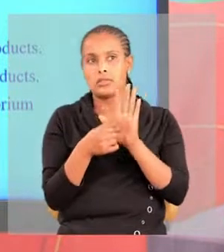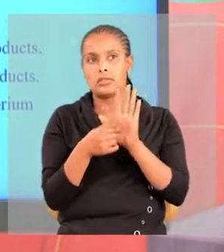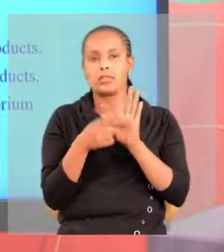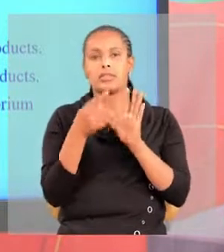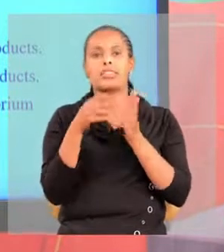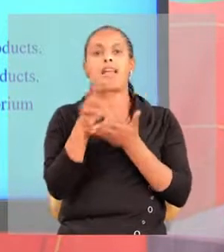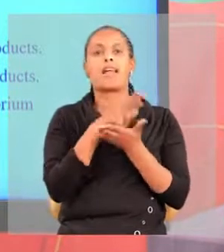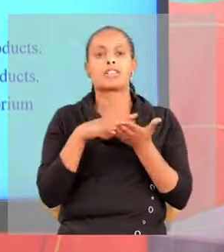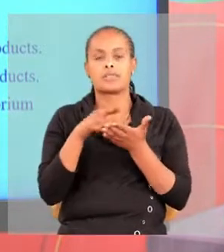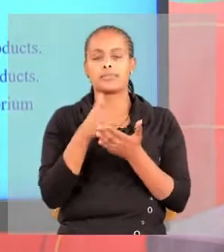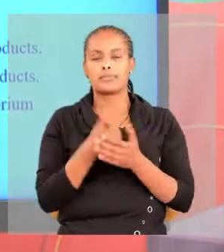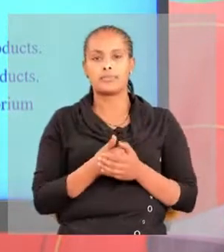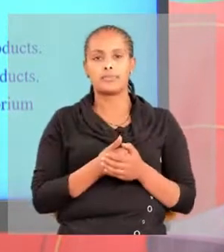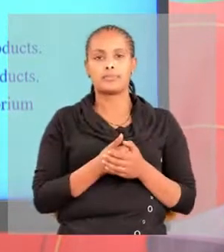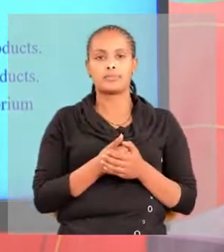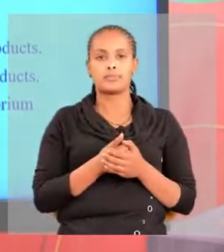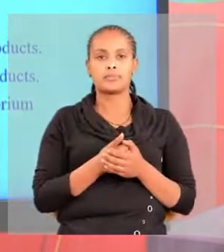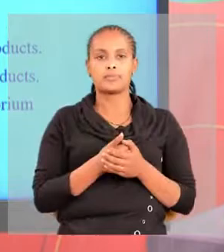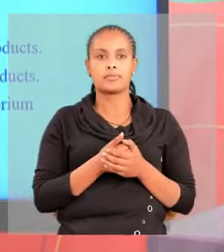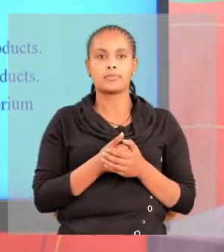the reaction.